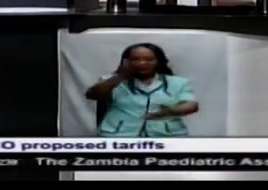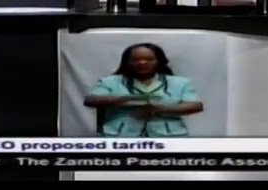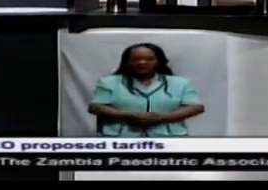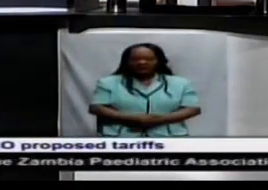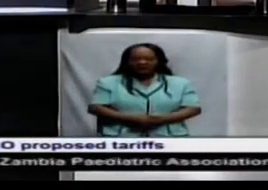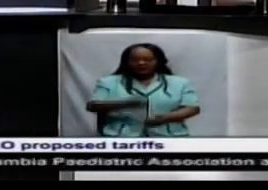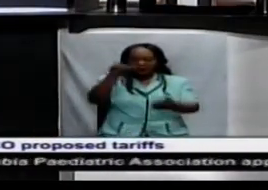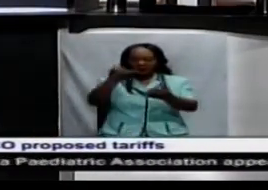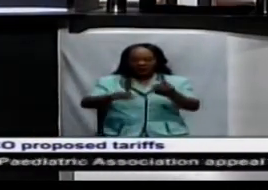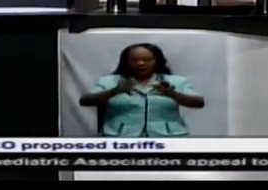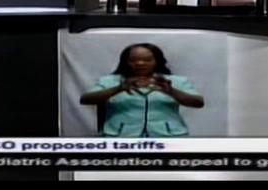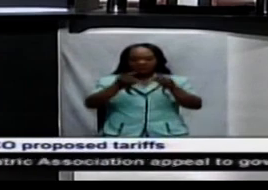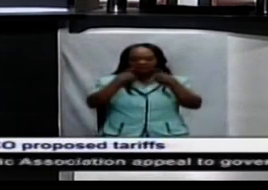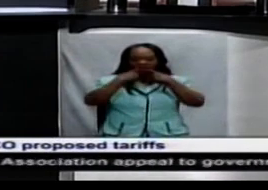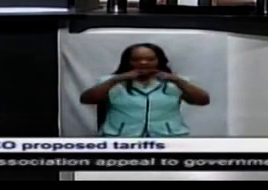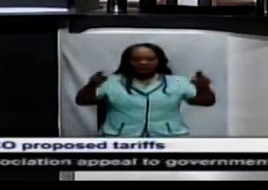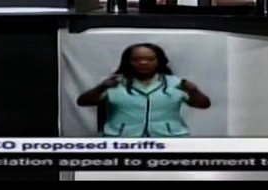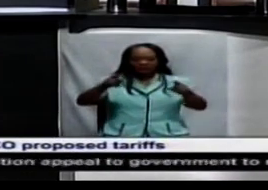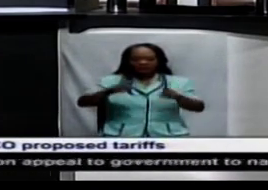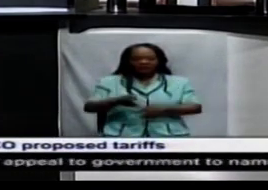To end the news, we recap on the top stories.